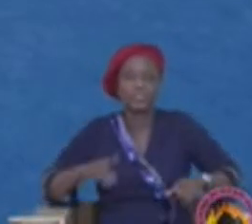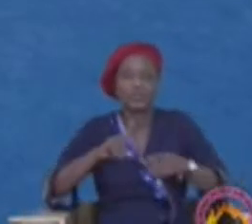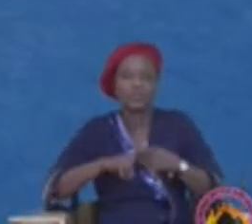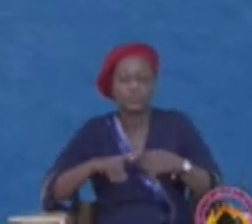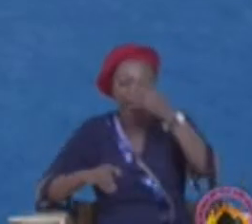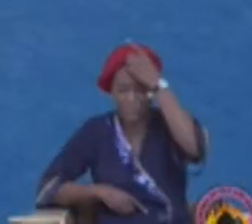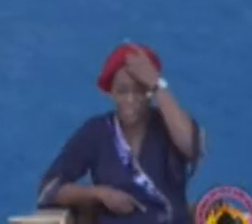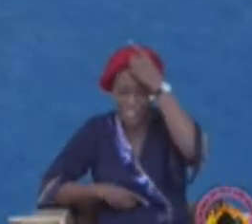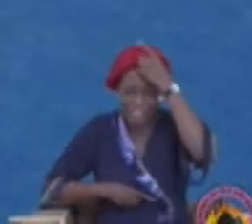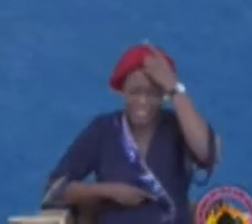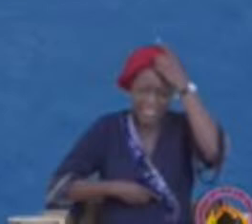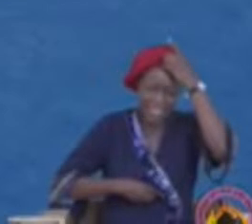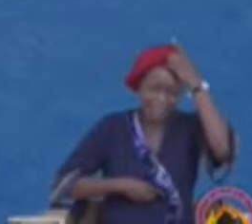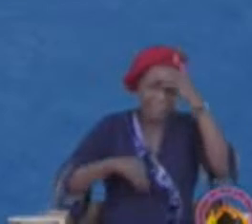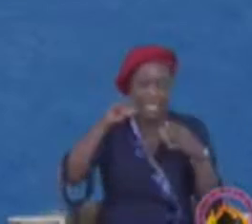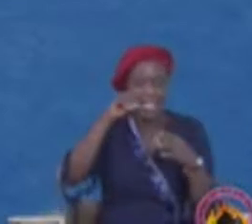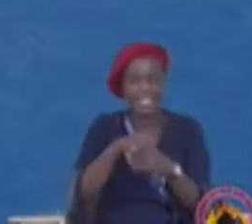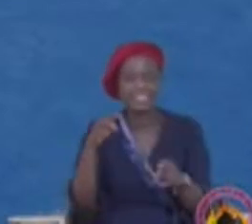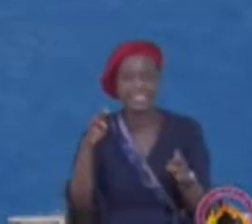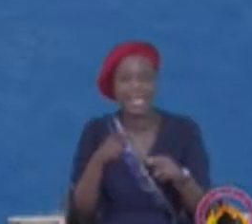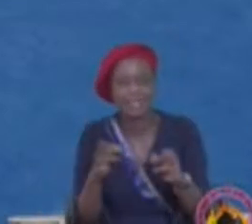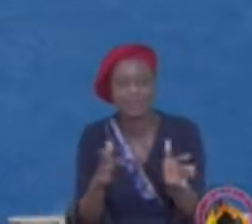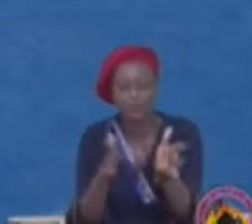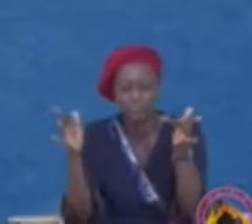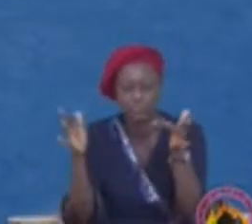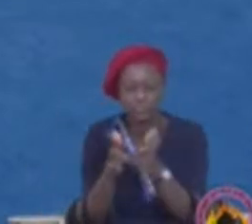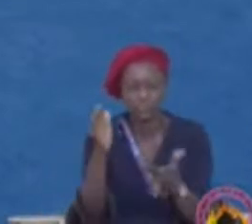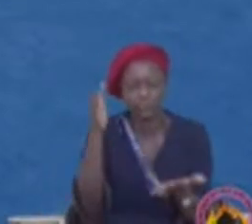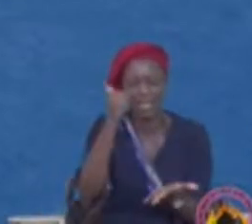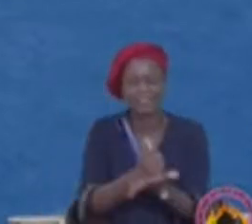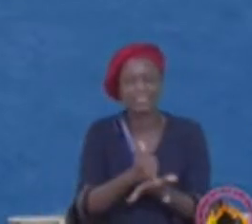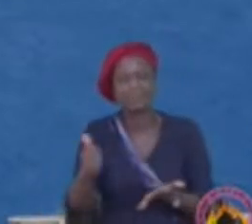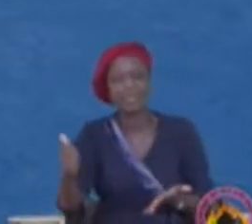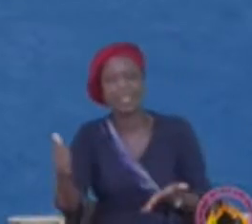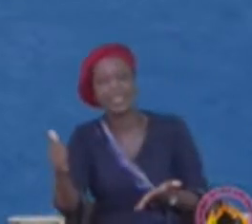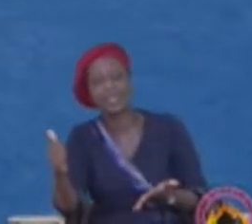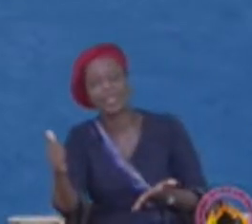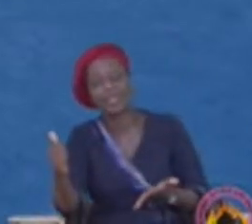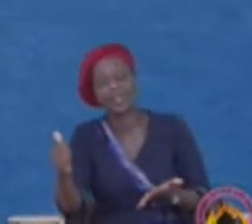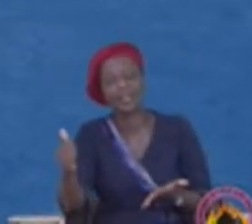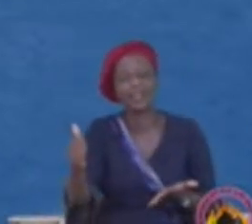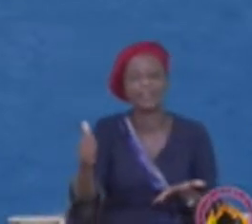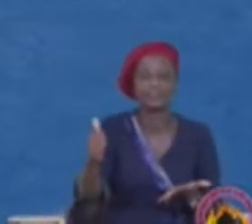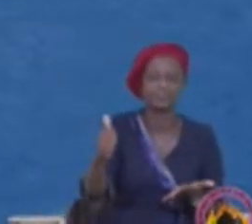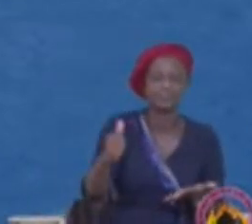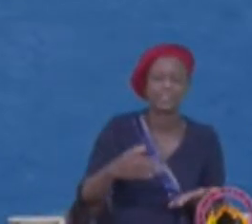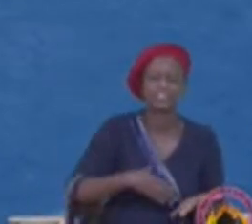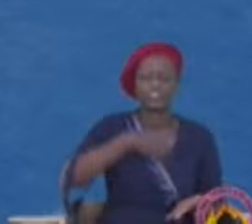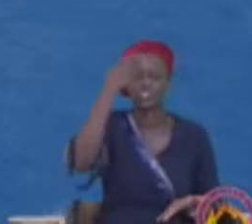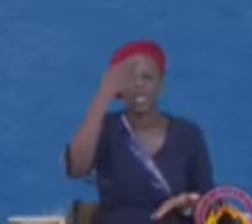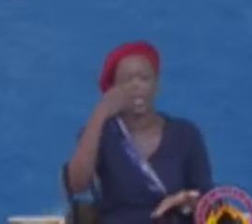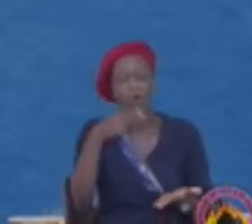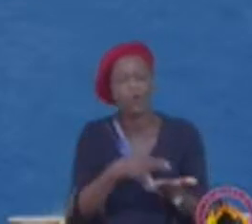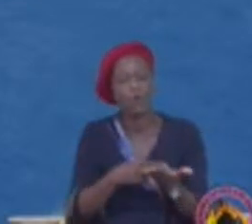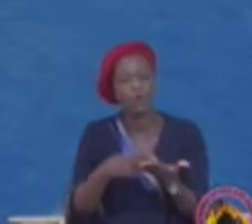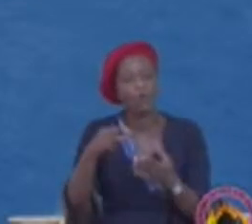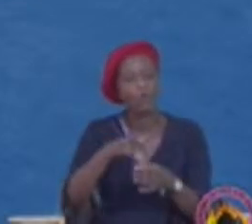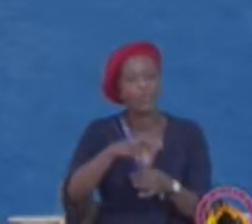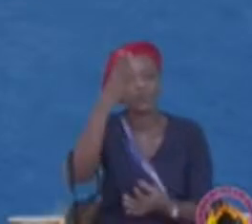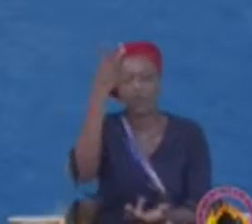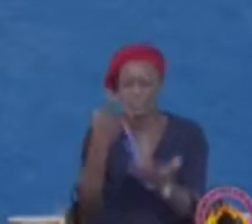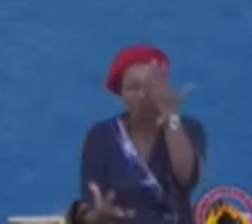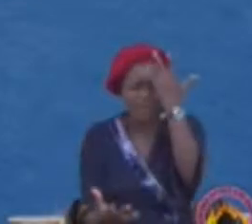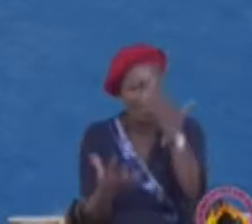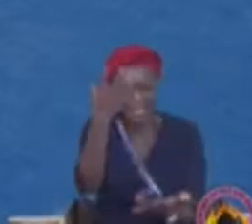every invasion by disease germs. In the name of Jesus. In the name of Jesus. Shout and say, Holy Ghost